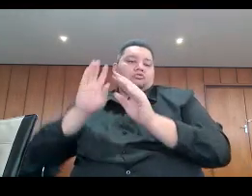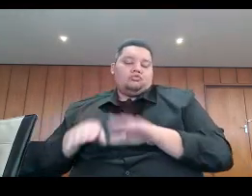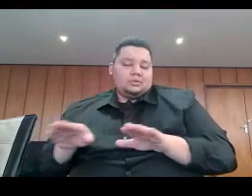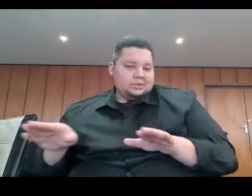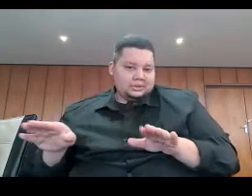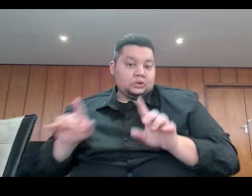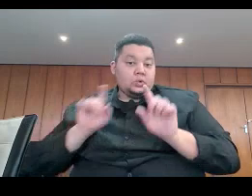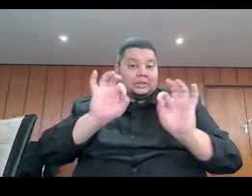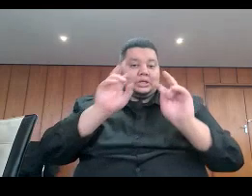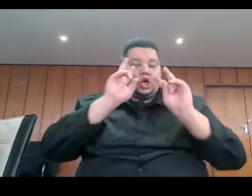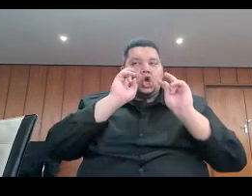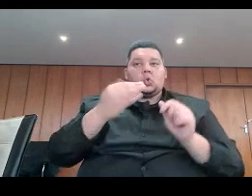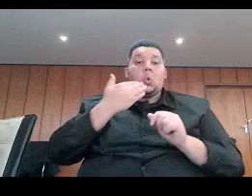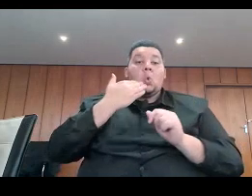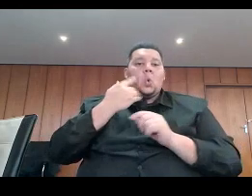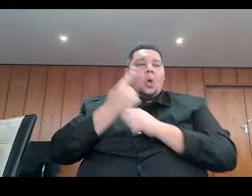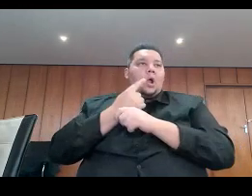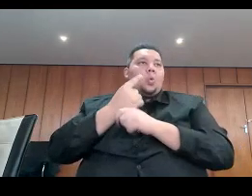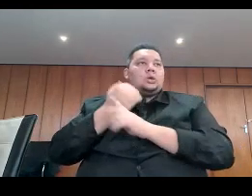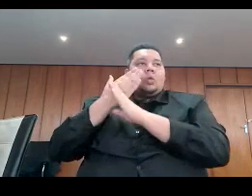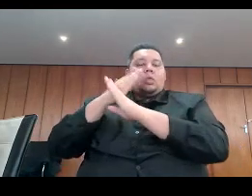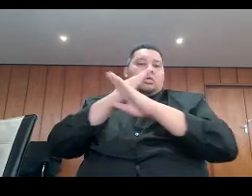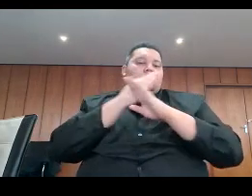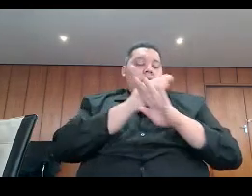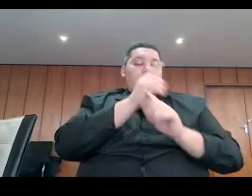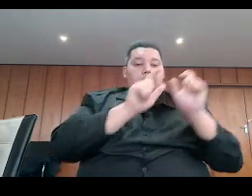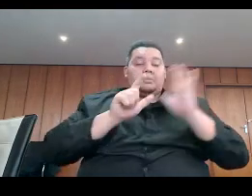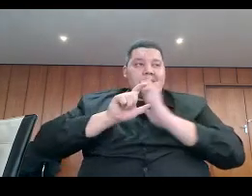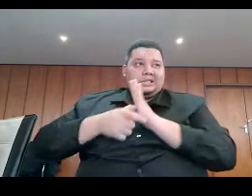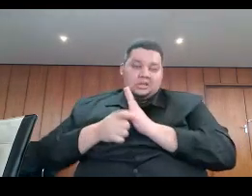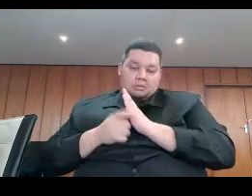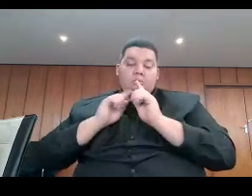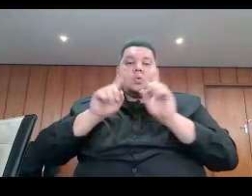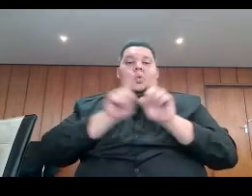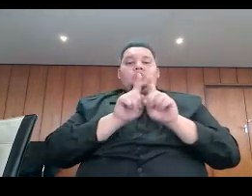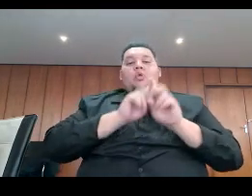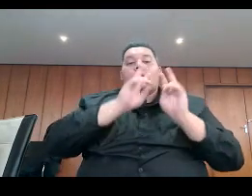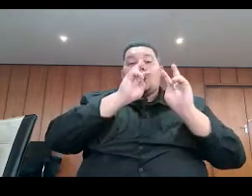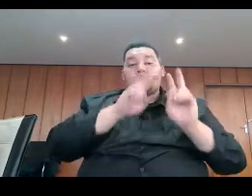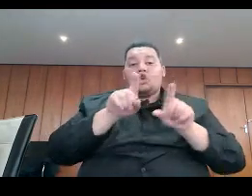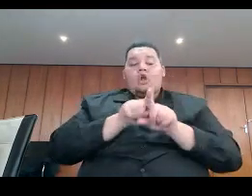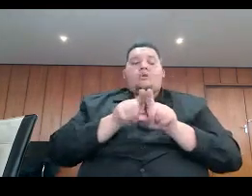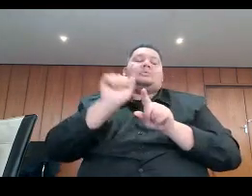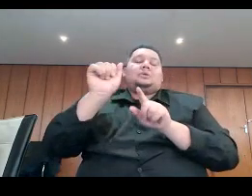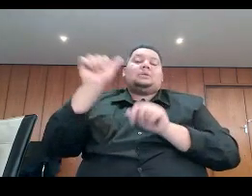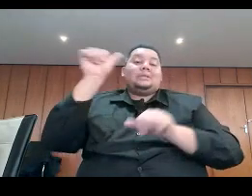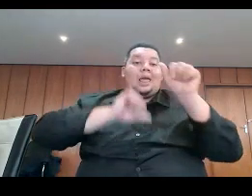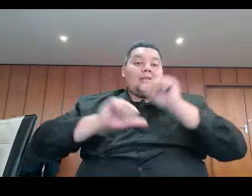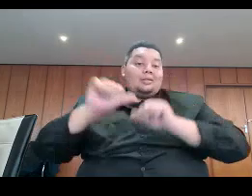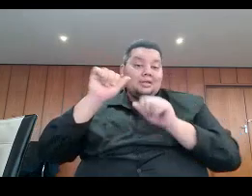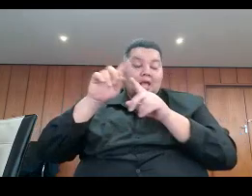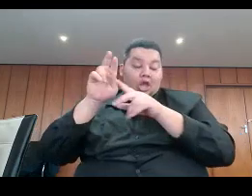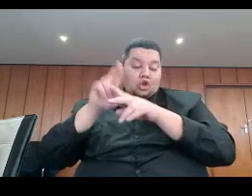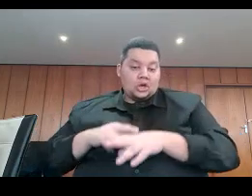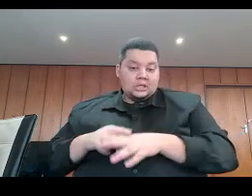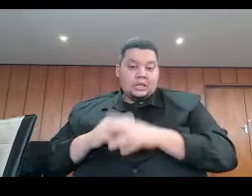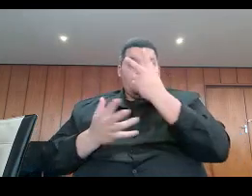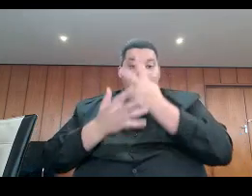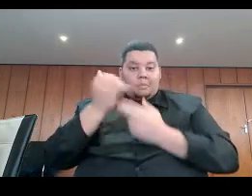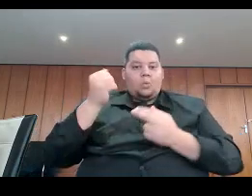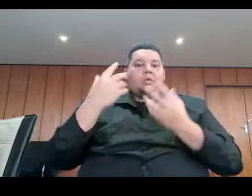which objectifies people with disabilities, as well as the research on scientific racism, both share